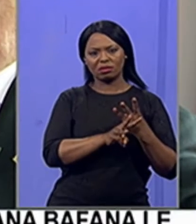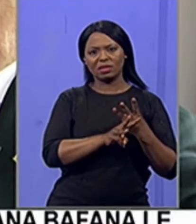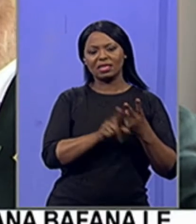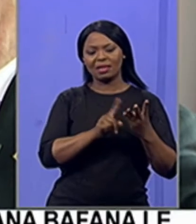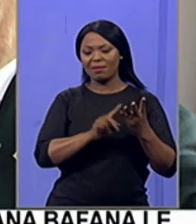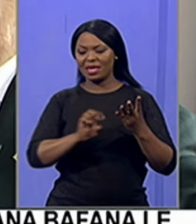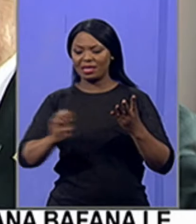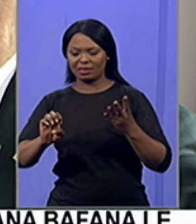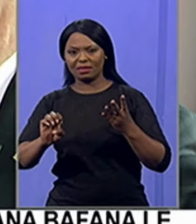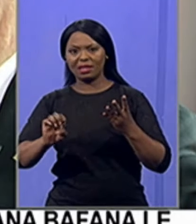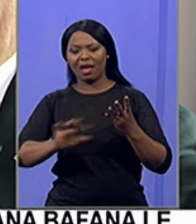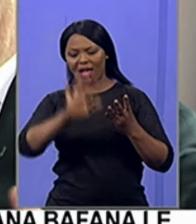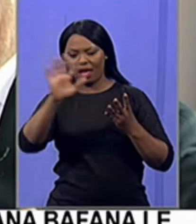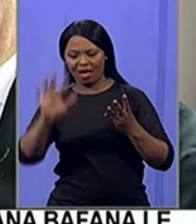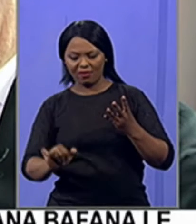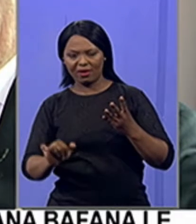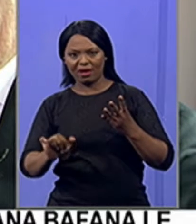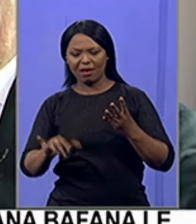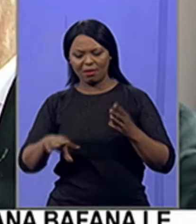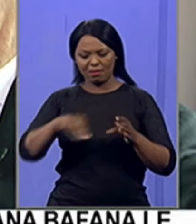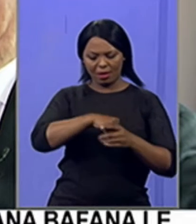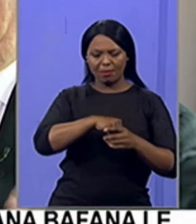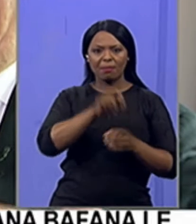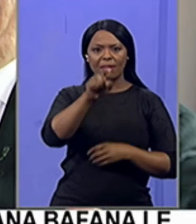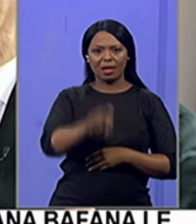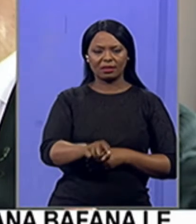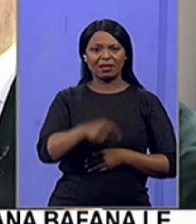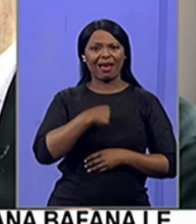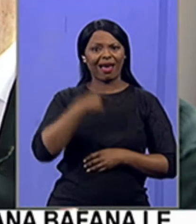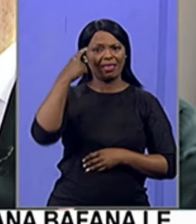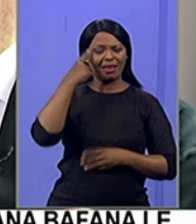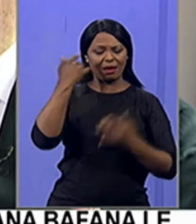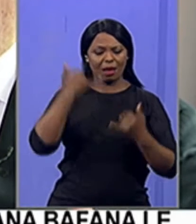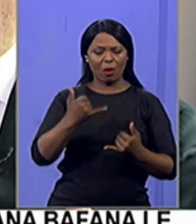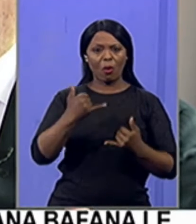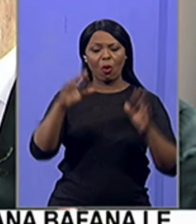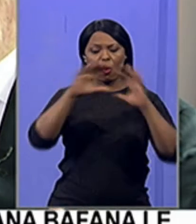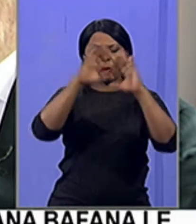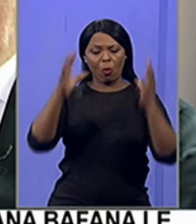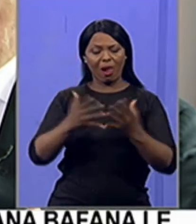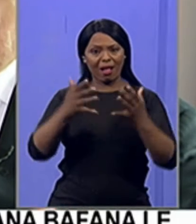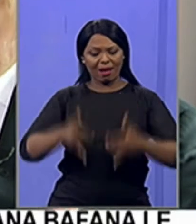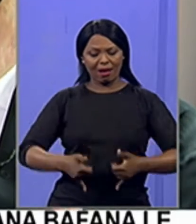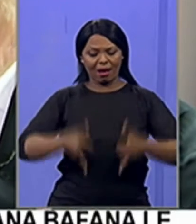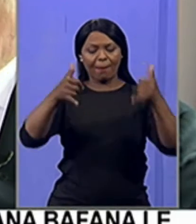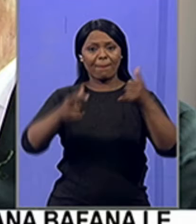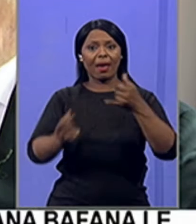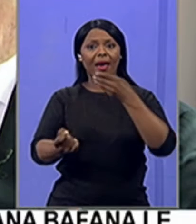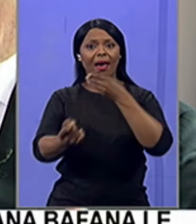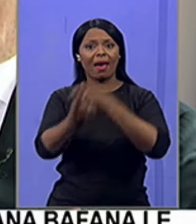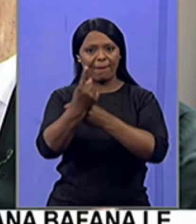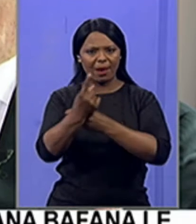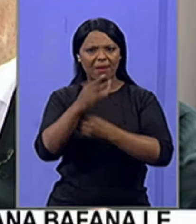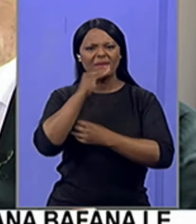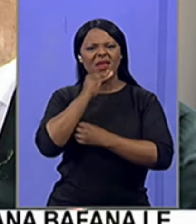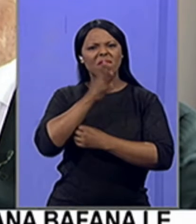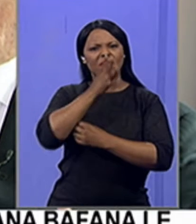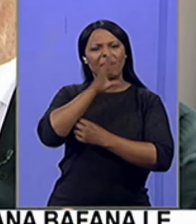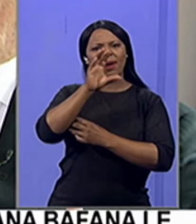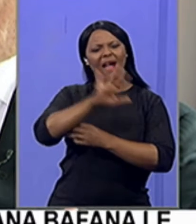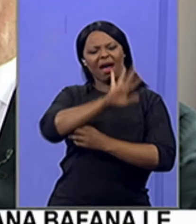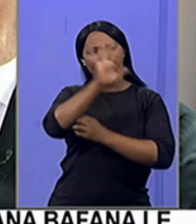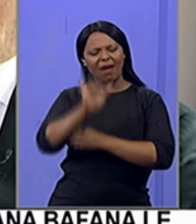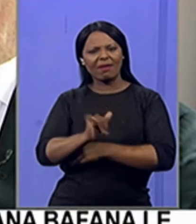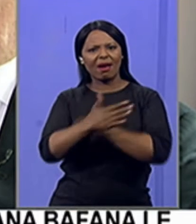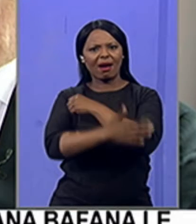well. So I think that by the time the World Cup comes around, there will be many African countries that will